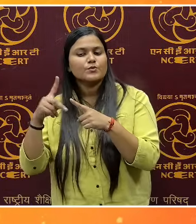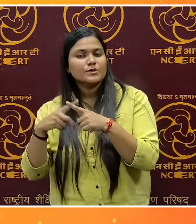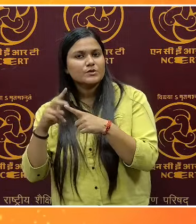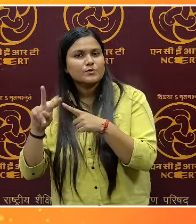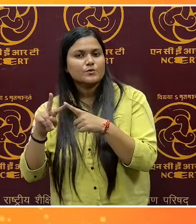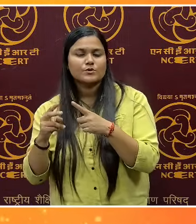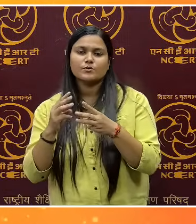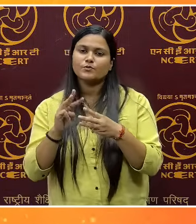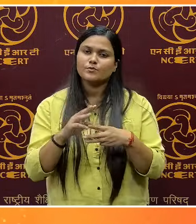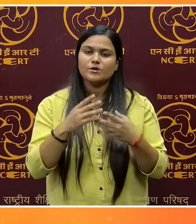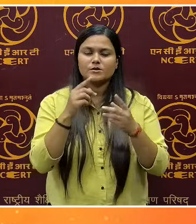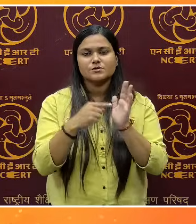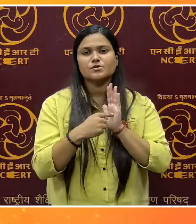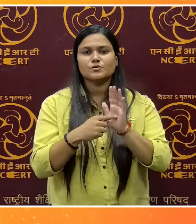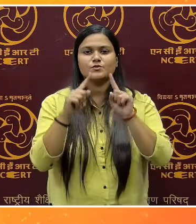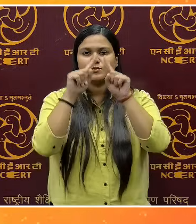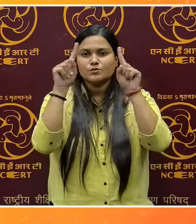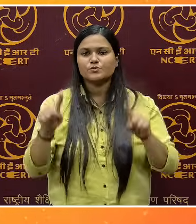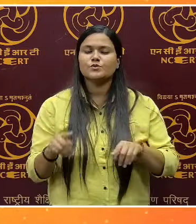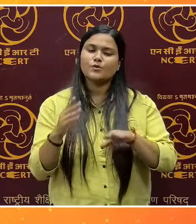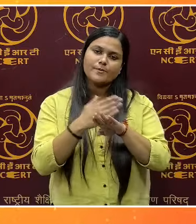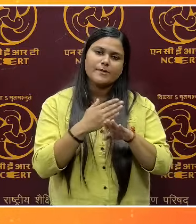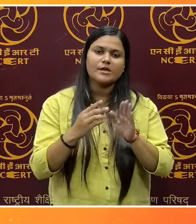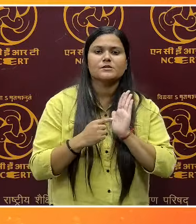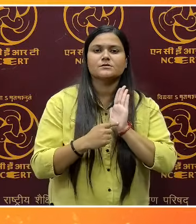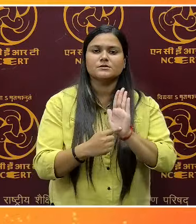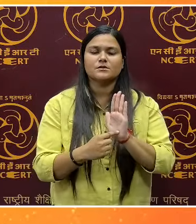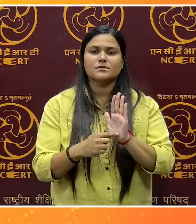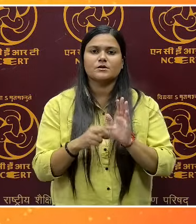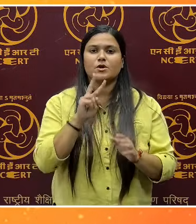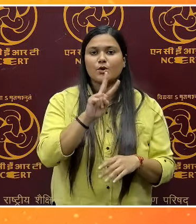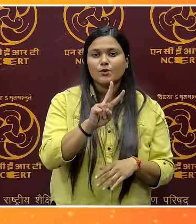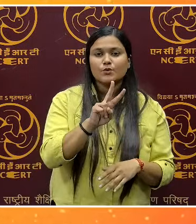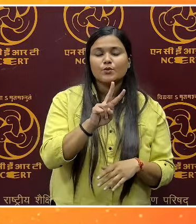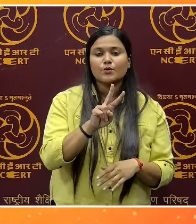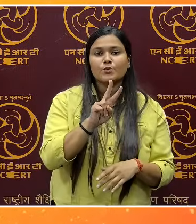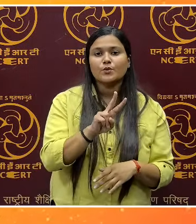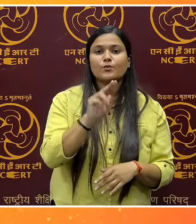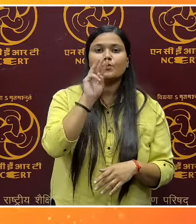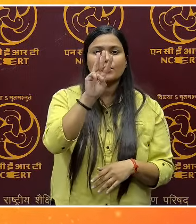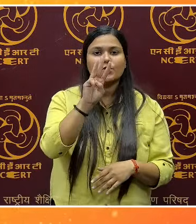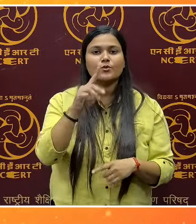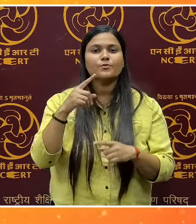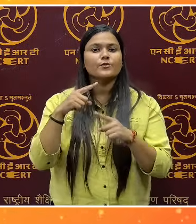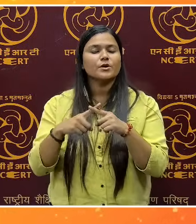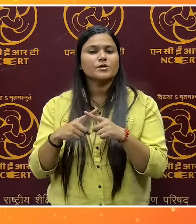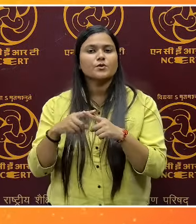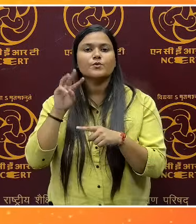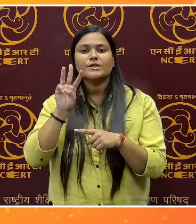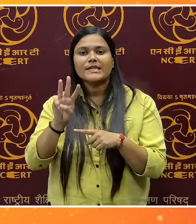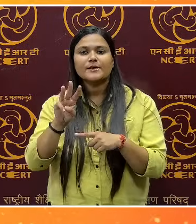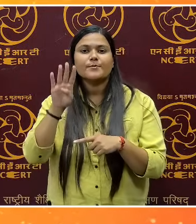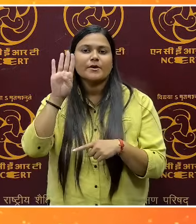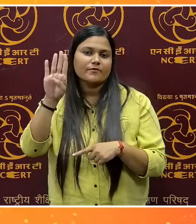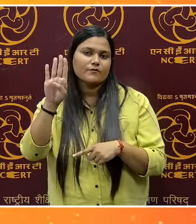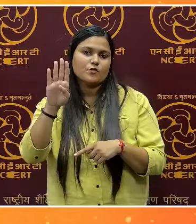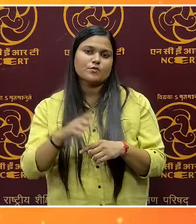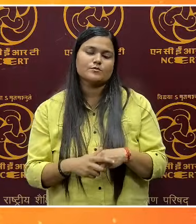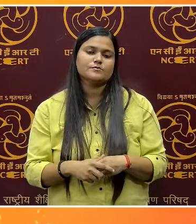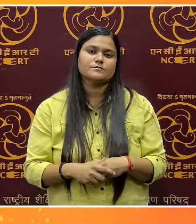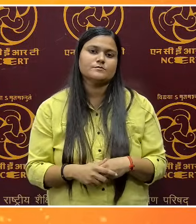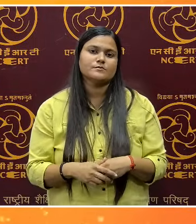3. Like I showed you just now, we can write this as 2 cube into 3 to the power 4. 405 just now we learnt